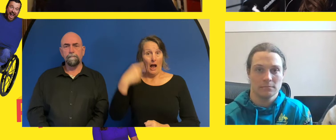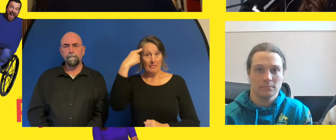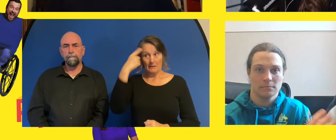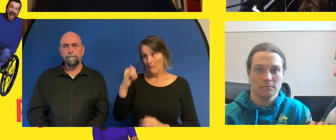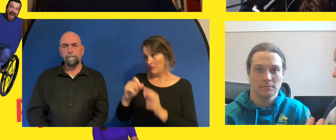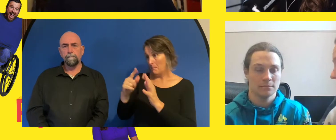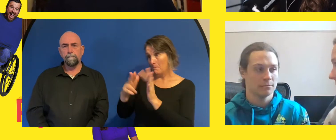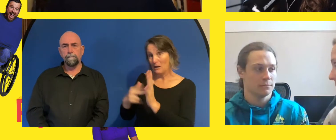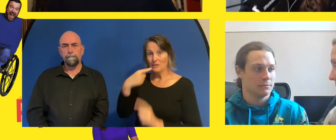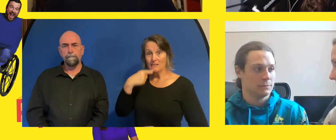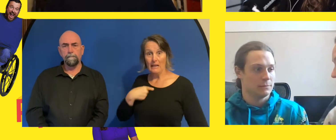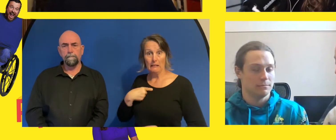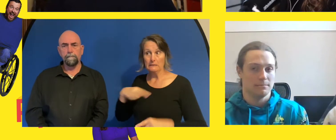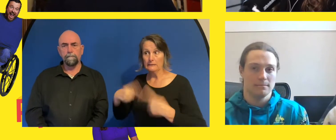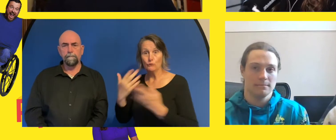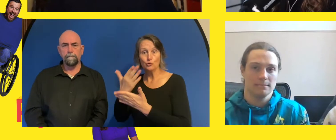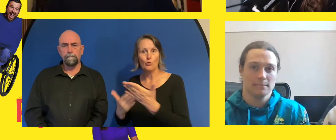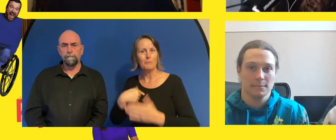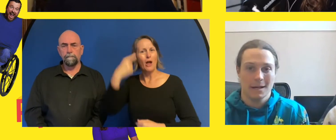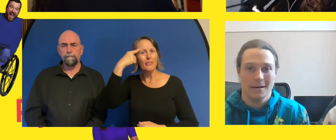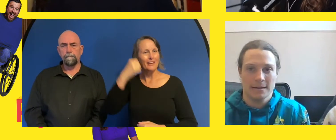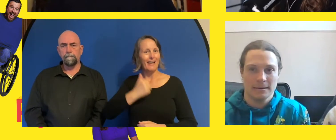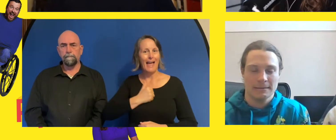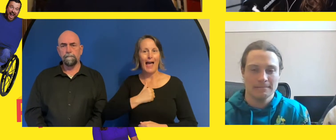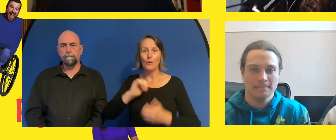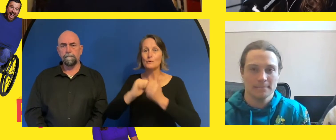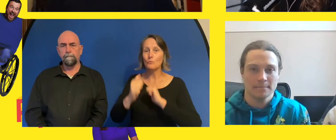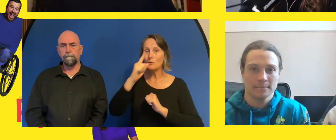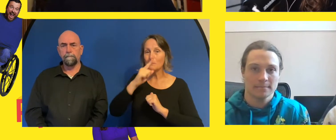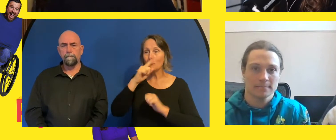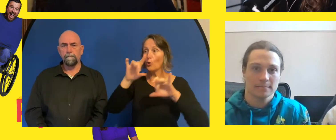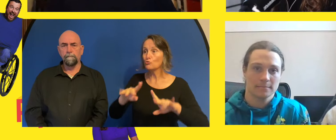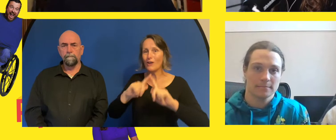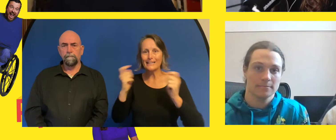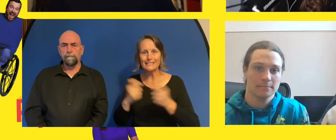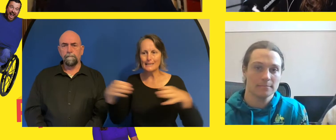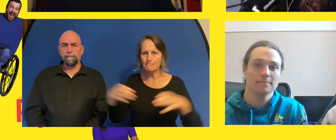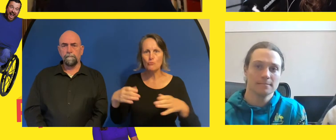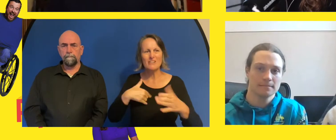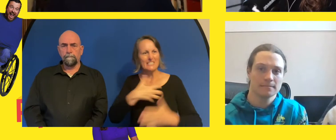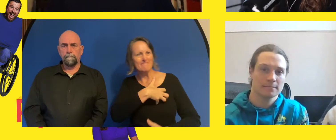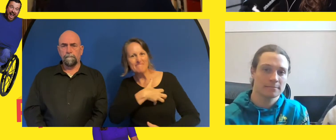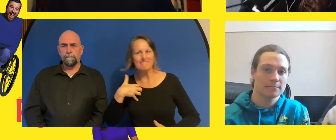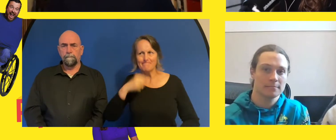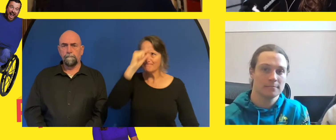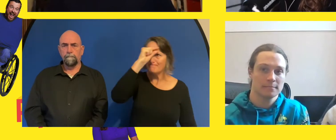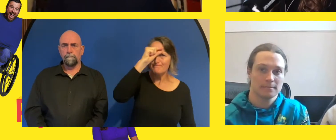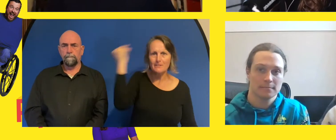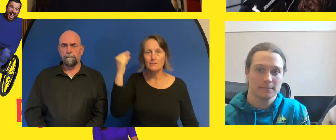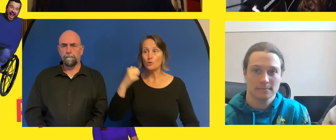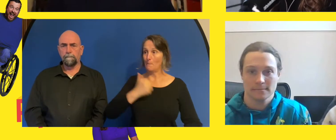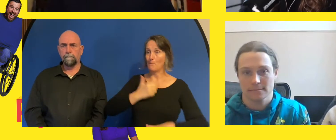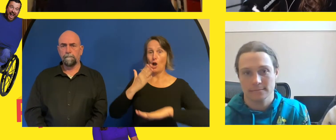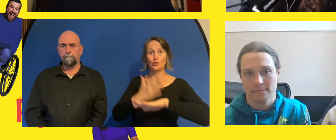quite honest, and Ben, you can tell me what you think about this, but our athletes, I feel, were so focused on what they were there to do. And I